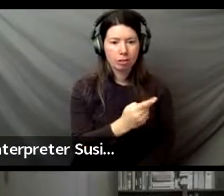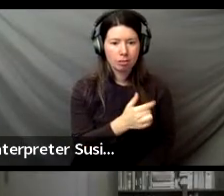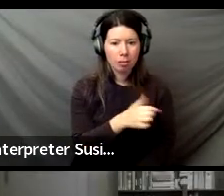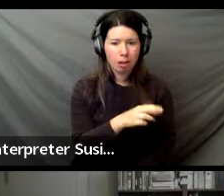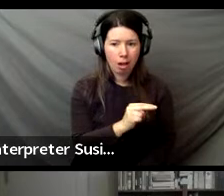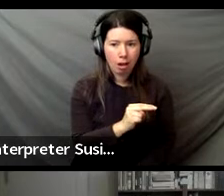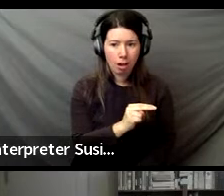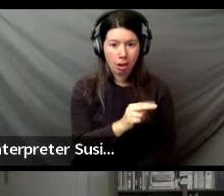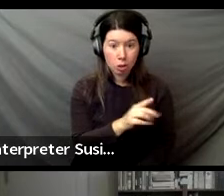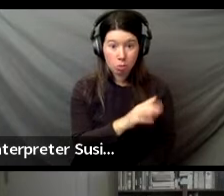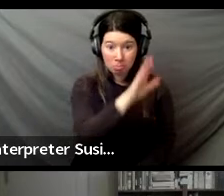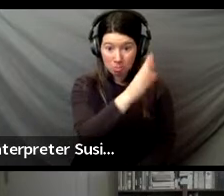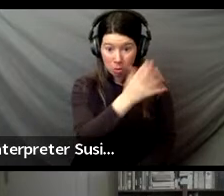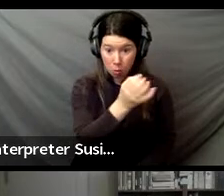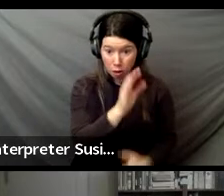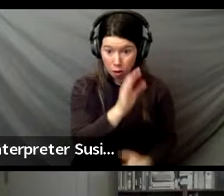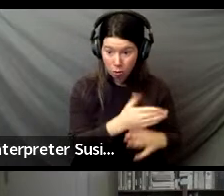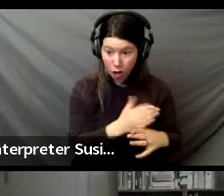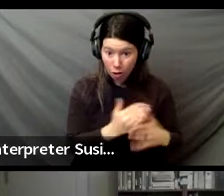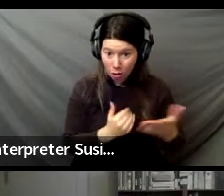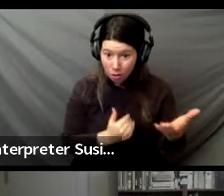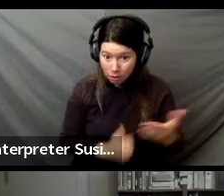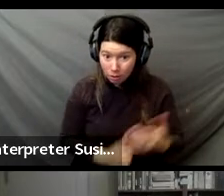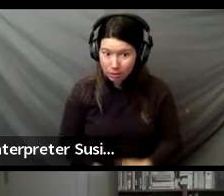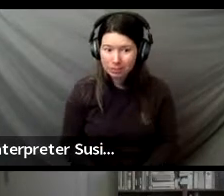you have your hand up. You want to share, I'm assuming?